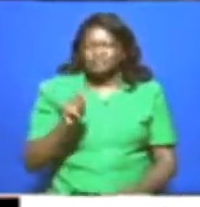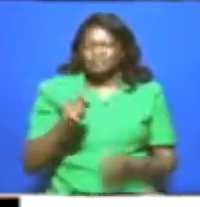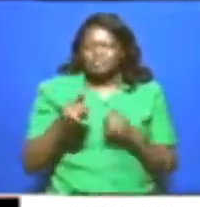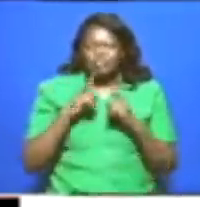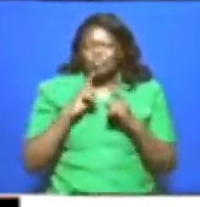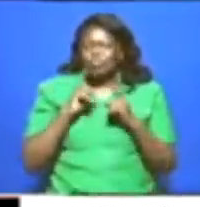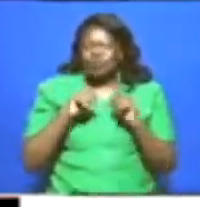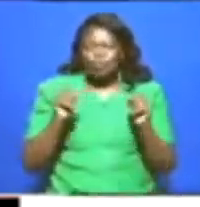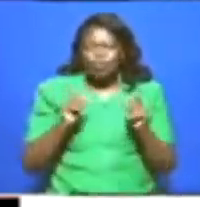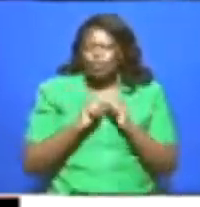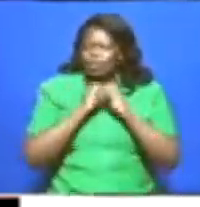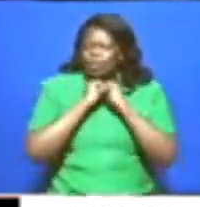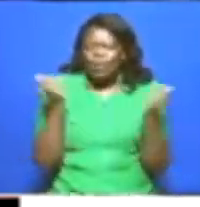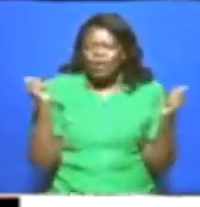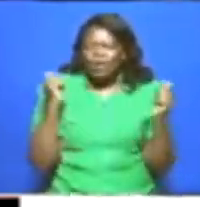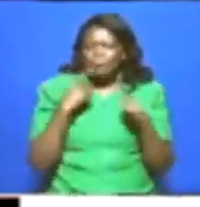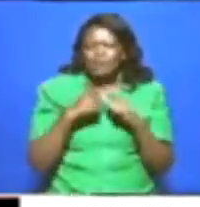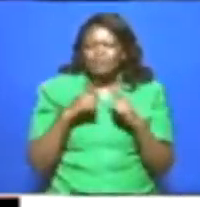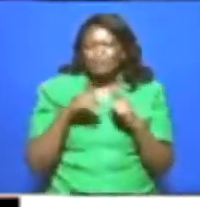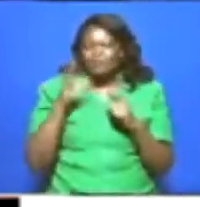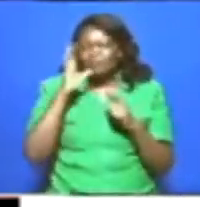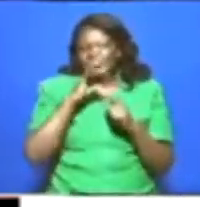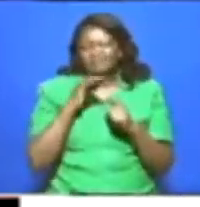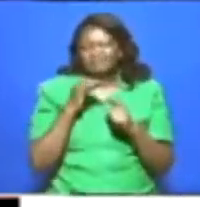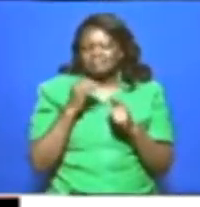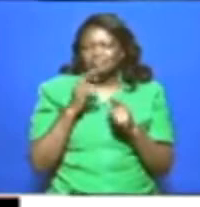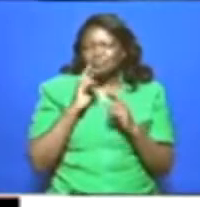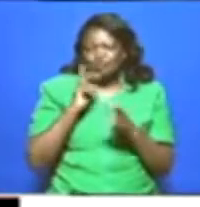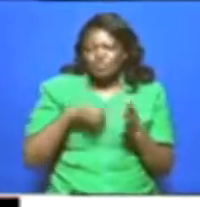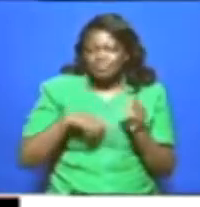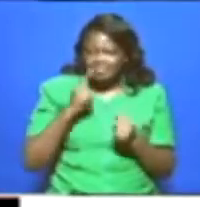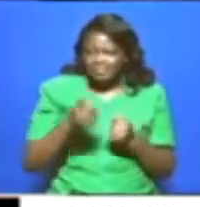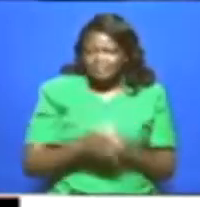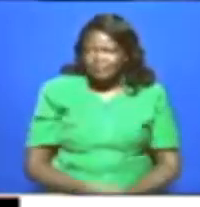his remarks did not in any way undermine the unity of Azimio